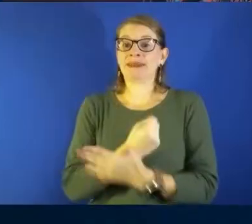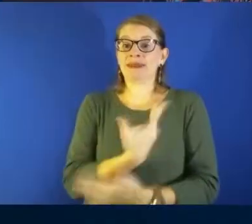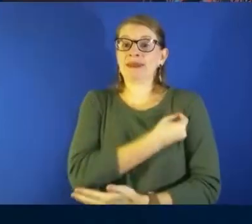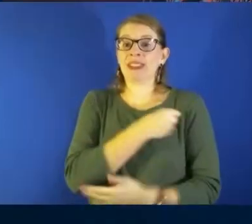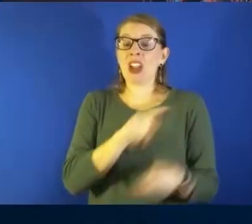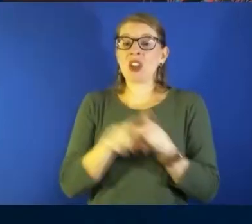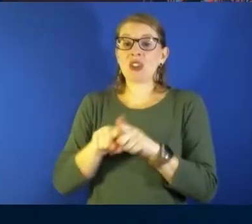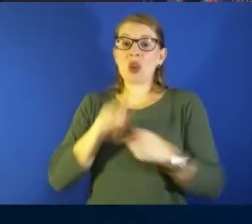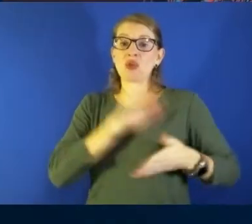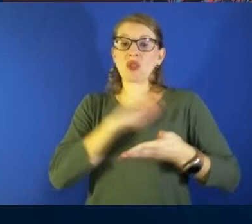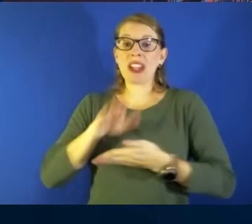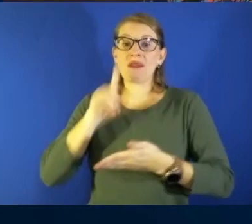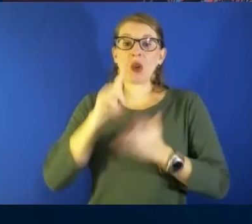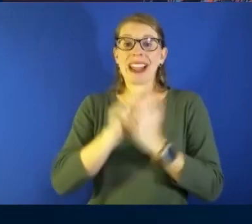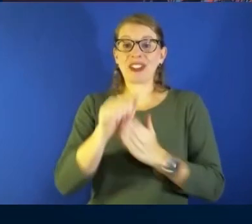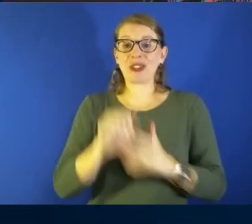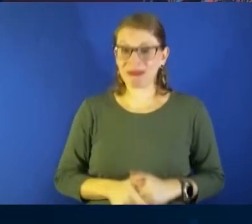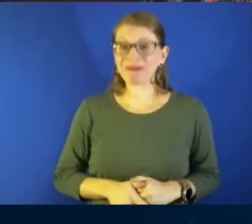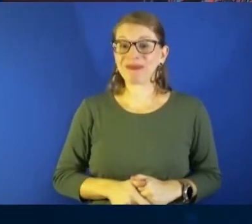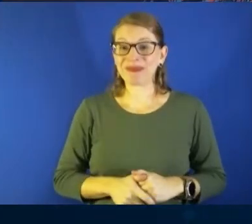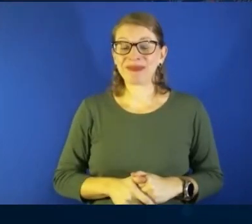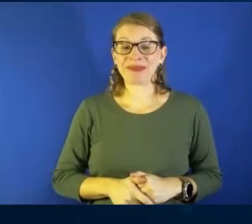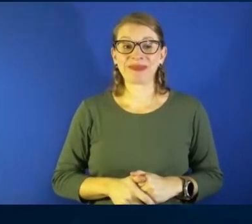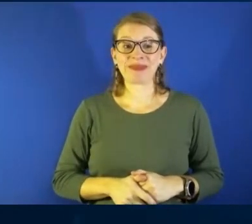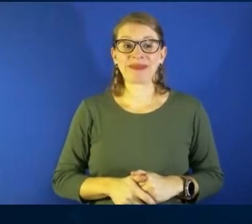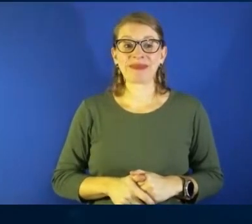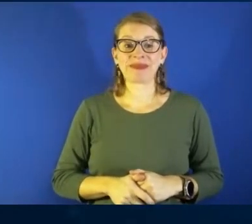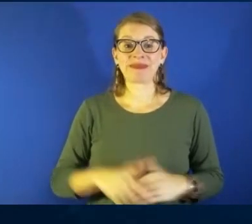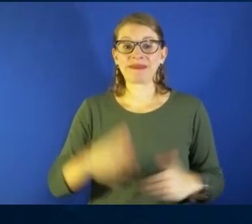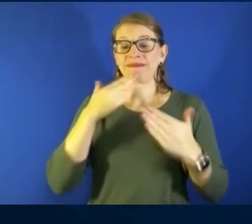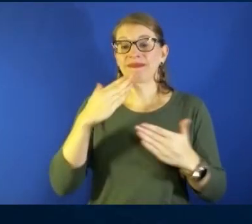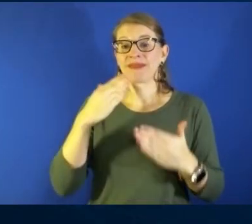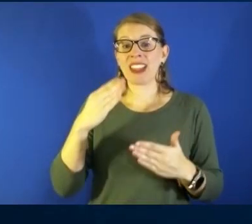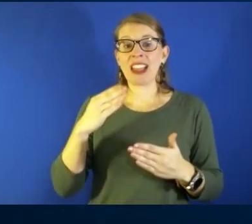right, Doc Hawk, thanks so much. All right, just a final look at our 100th